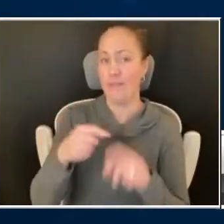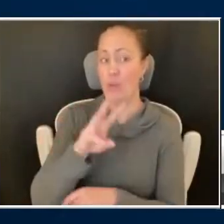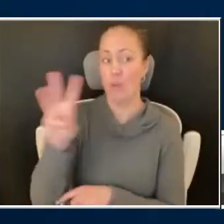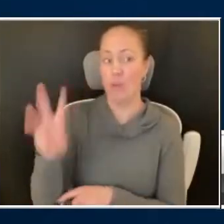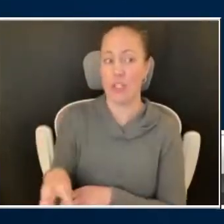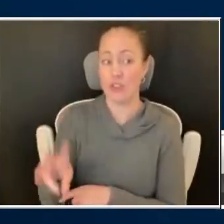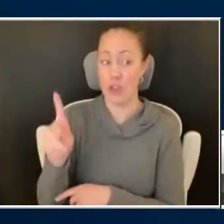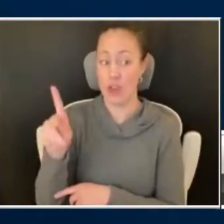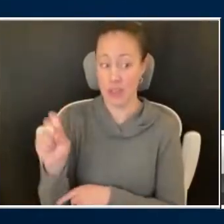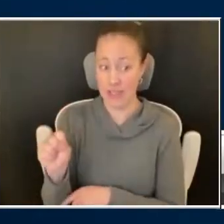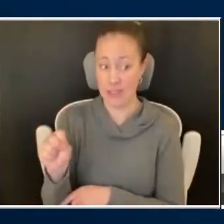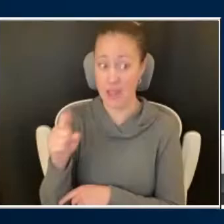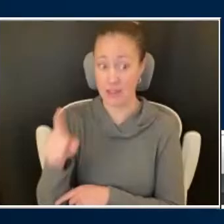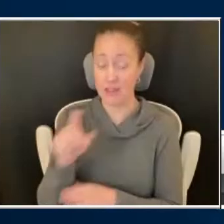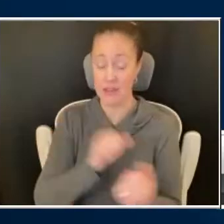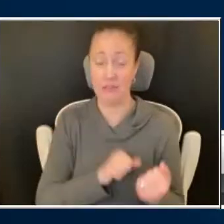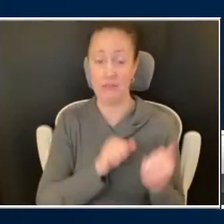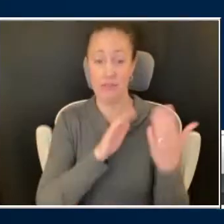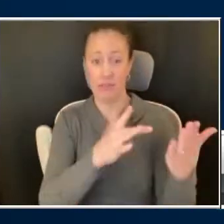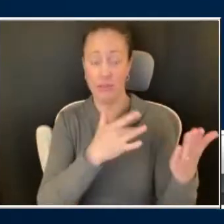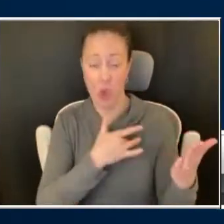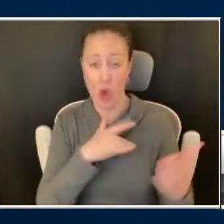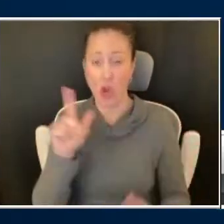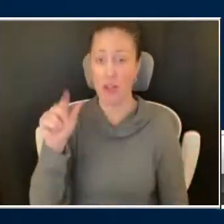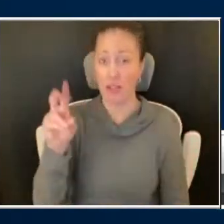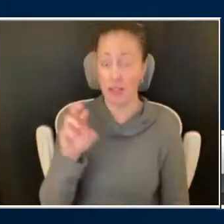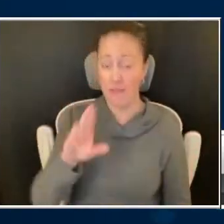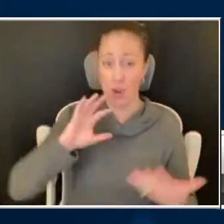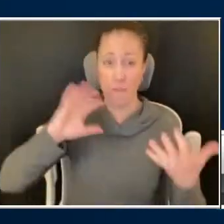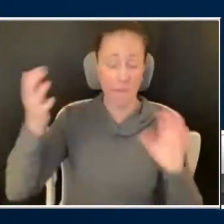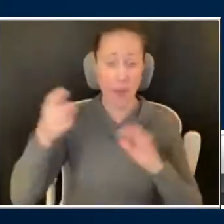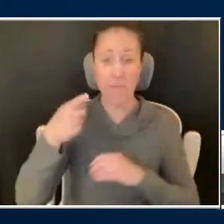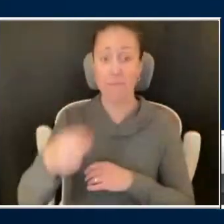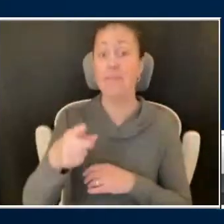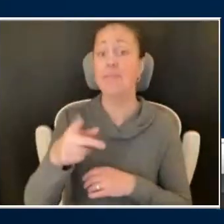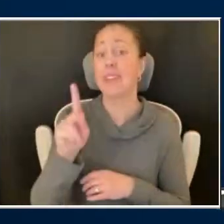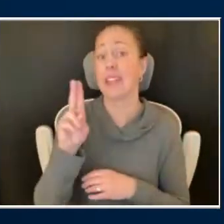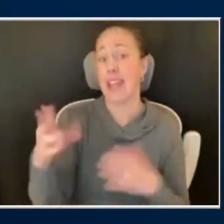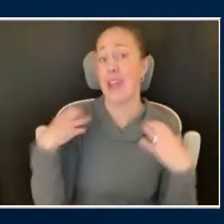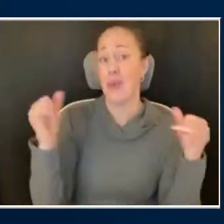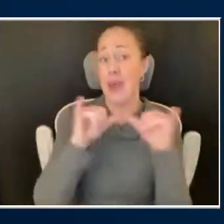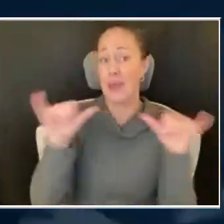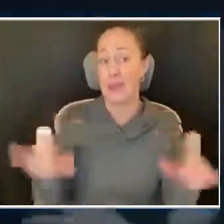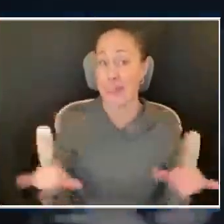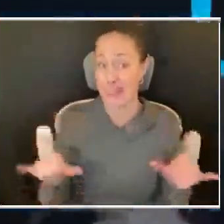disease, the University of Kansas Health System became the place equipped to handle both.